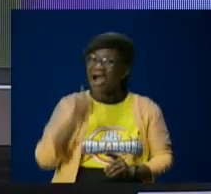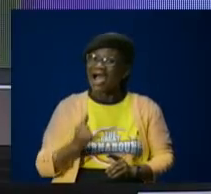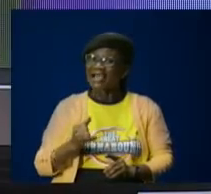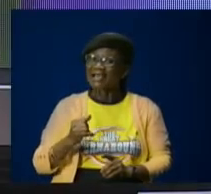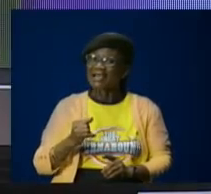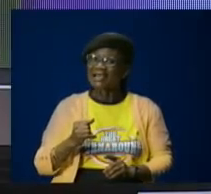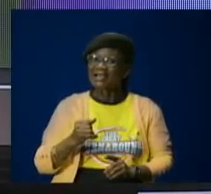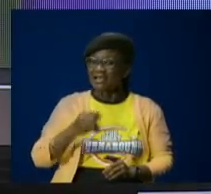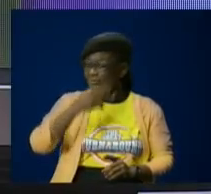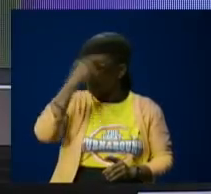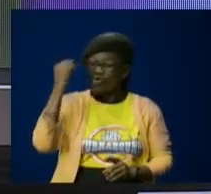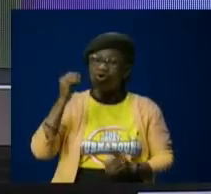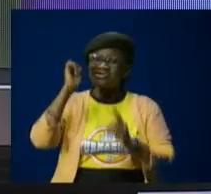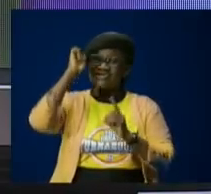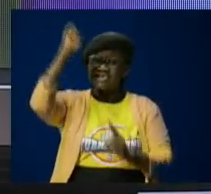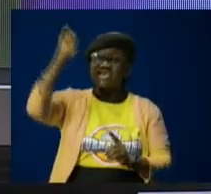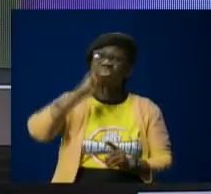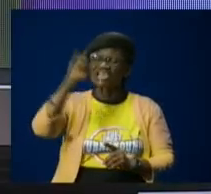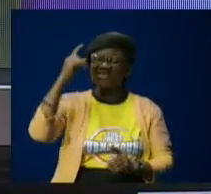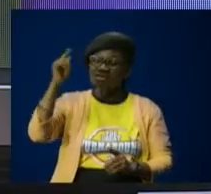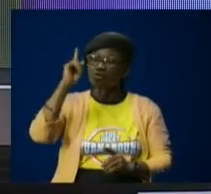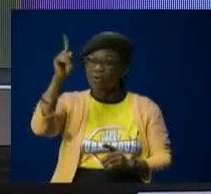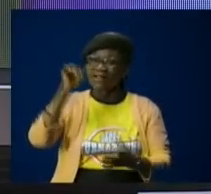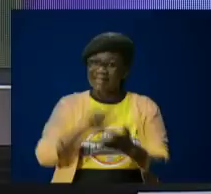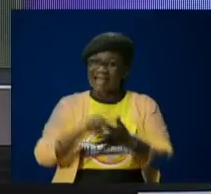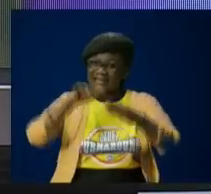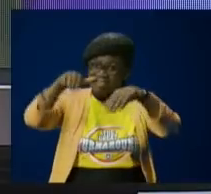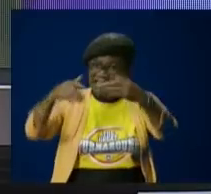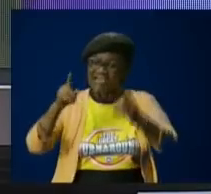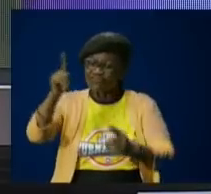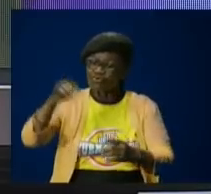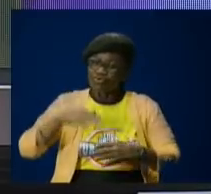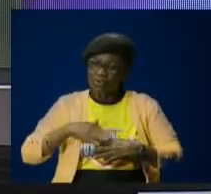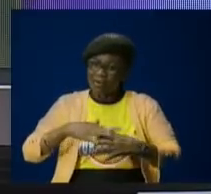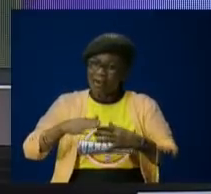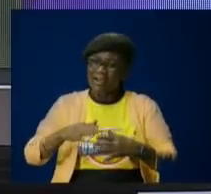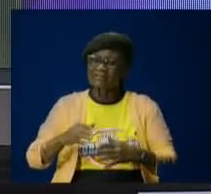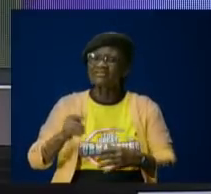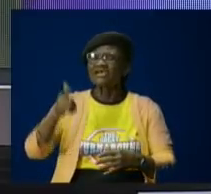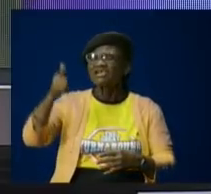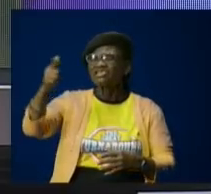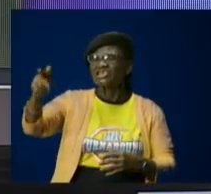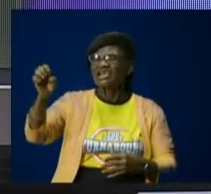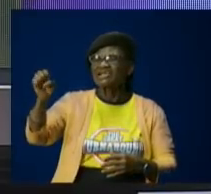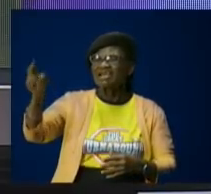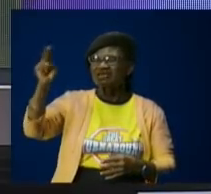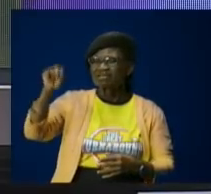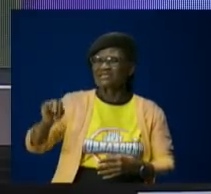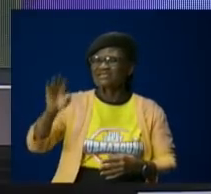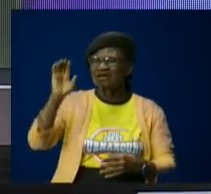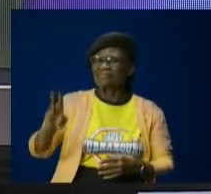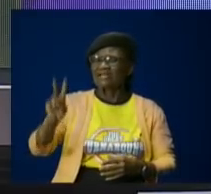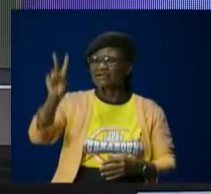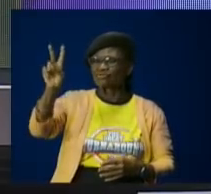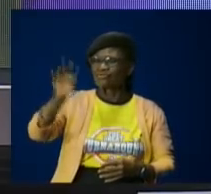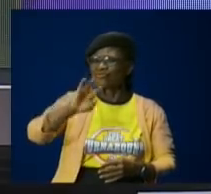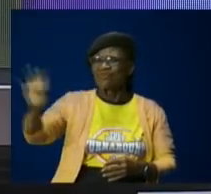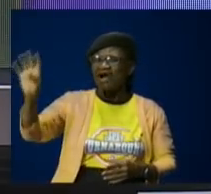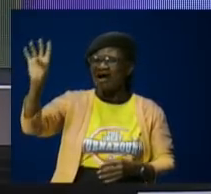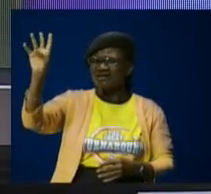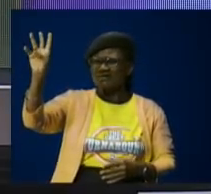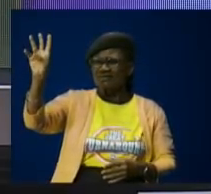breath. Genesis chapter 2, verse 7. Genesis 2, verse